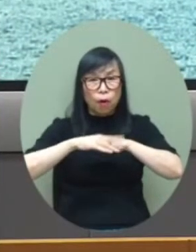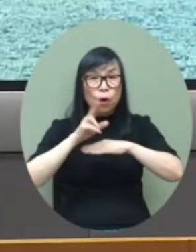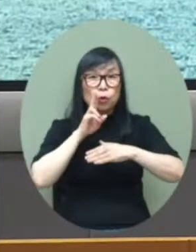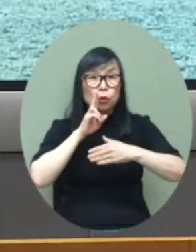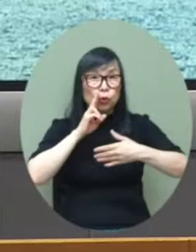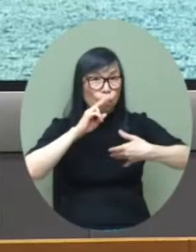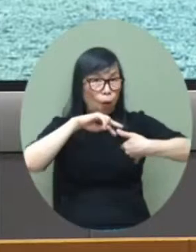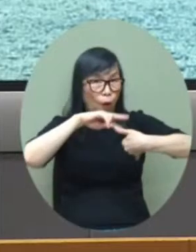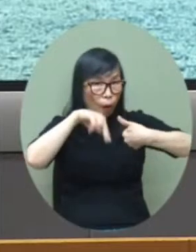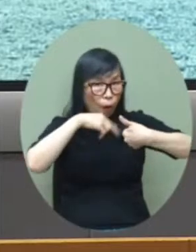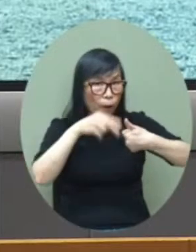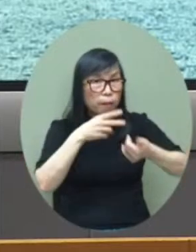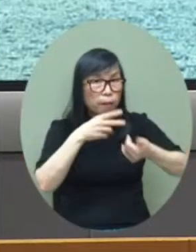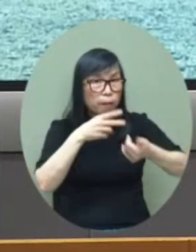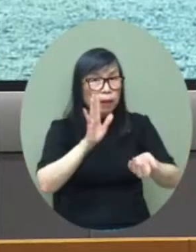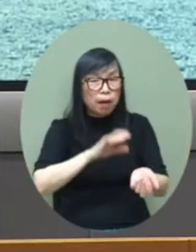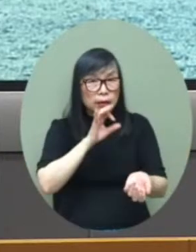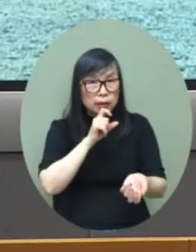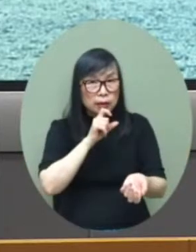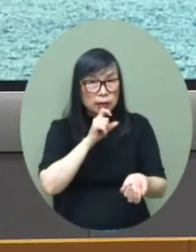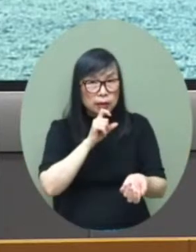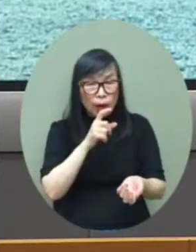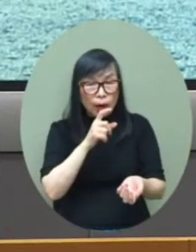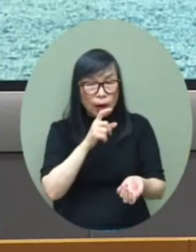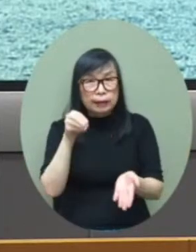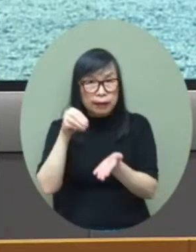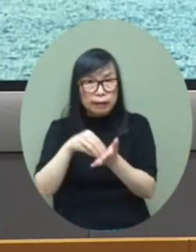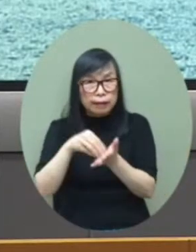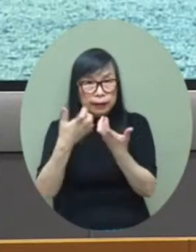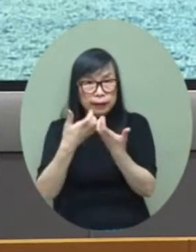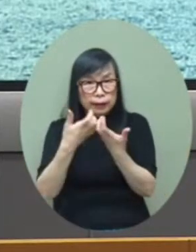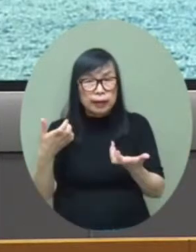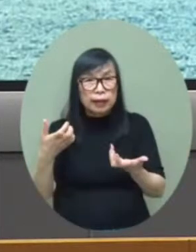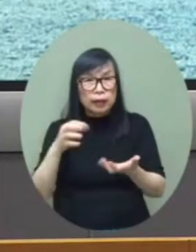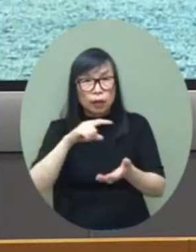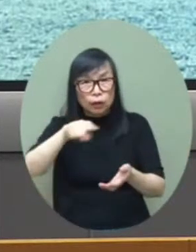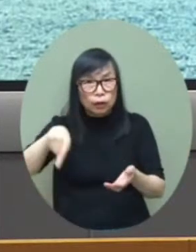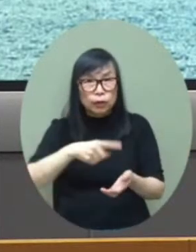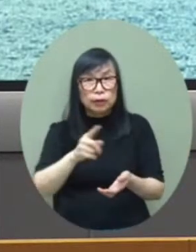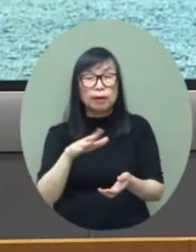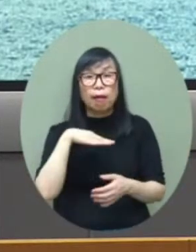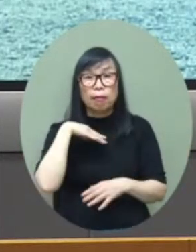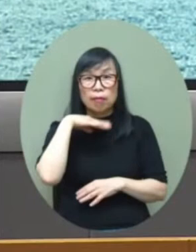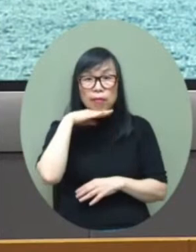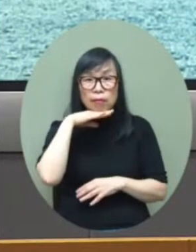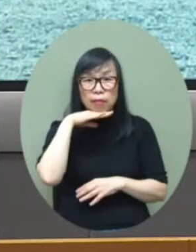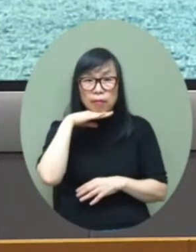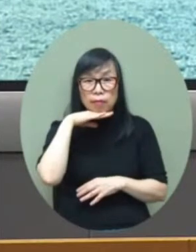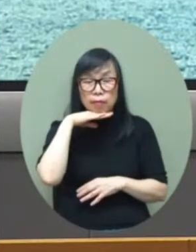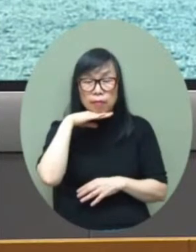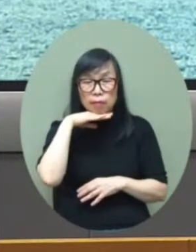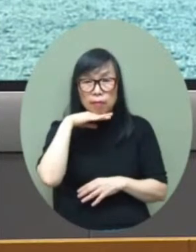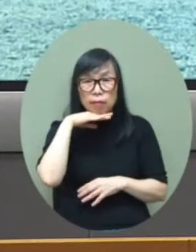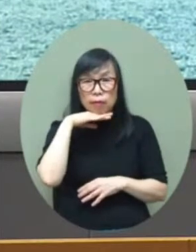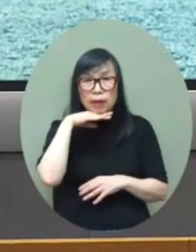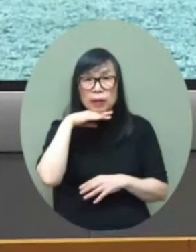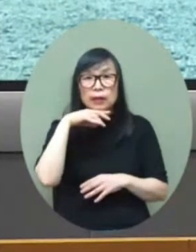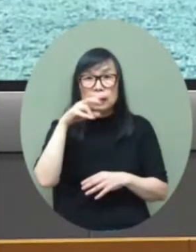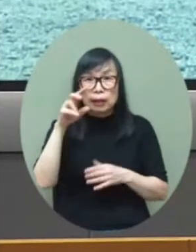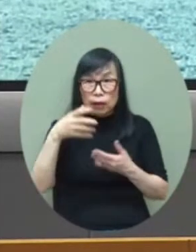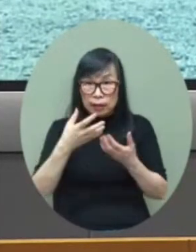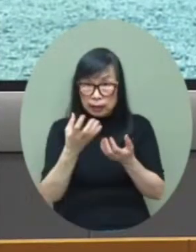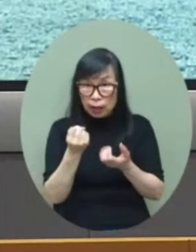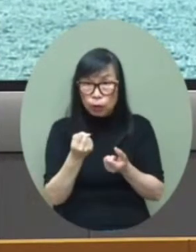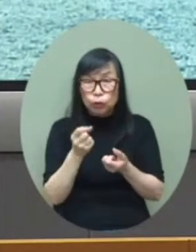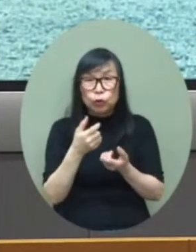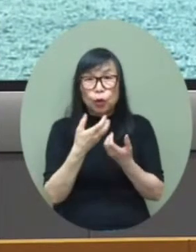At the BCP, if they test COVID positive, they will be waiting at the designated isolation zone,